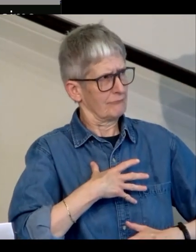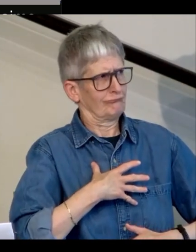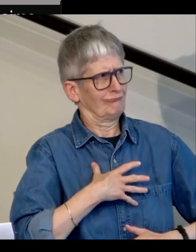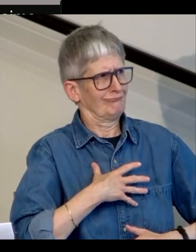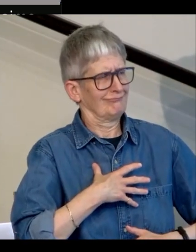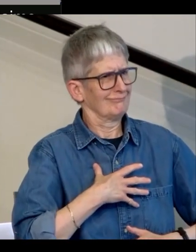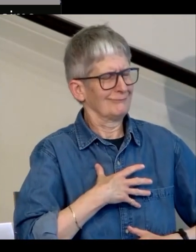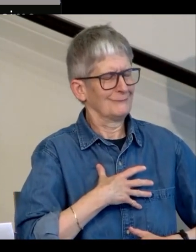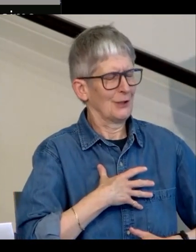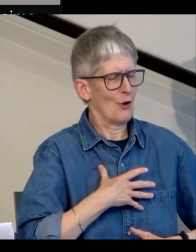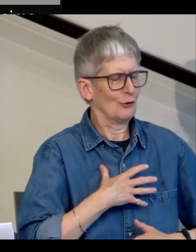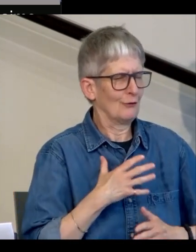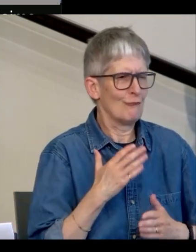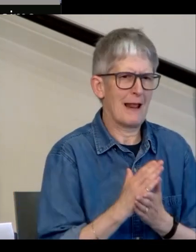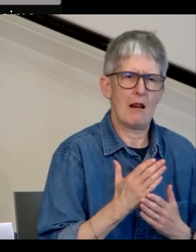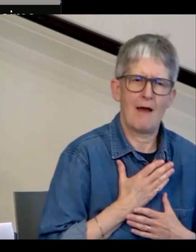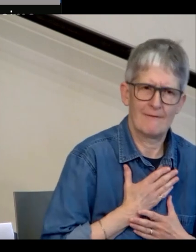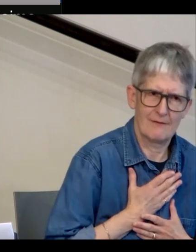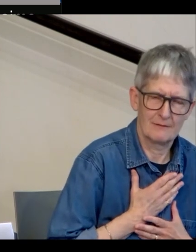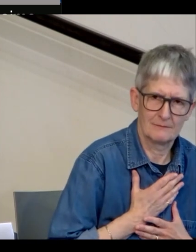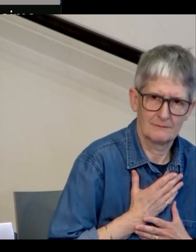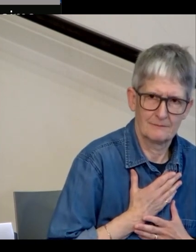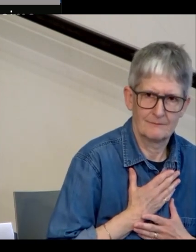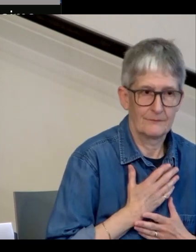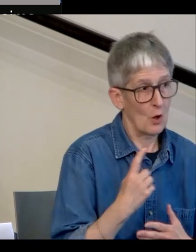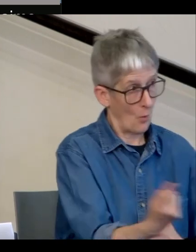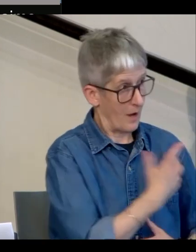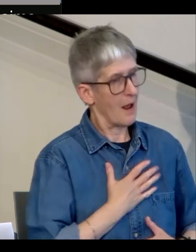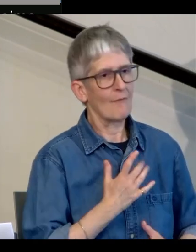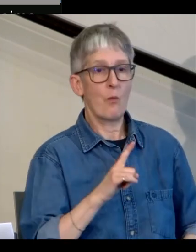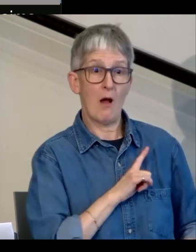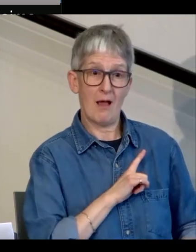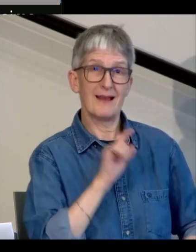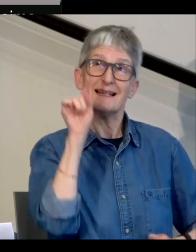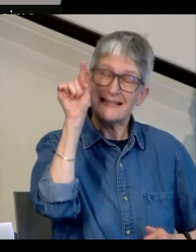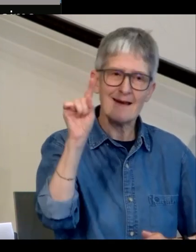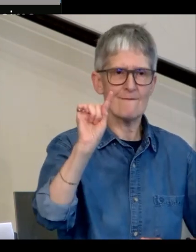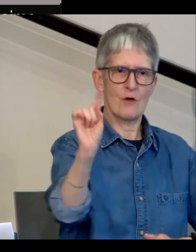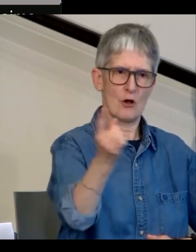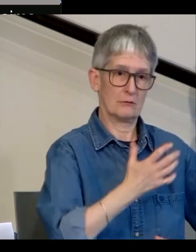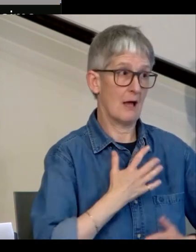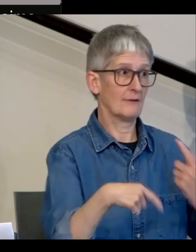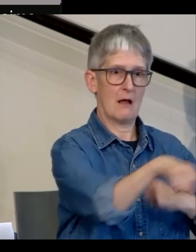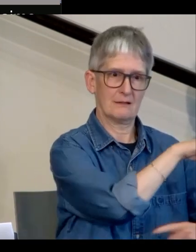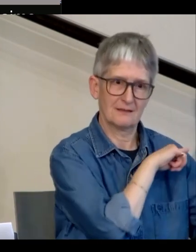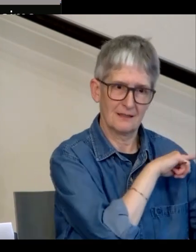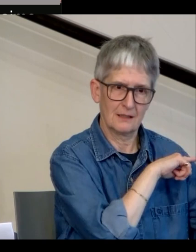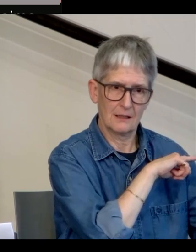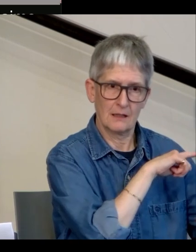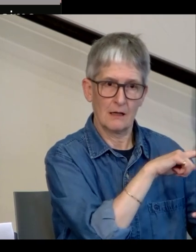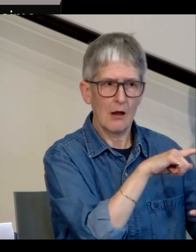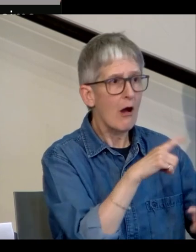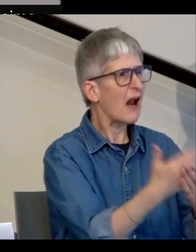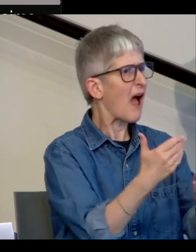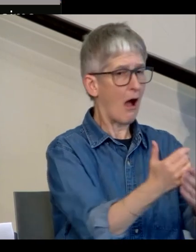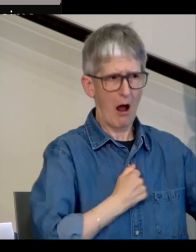made perfect in love. We love because he first loved us. Whoever claims to